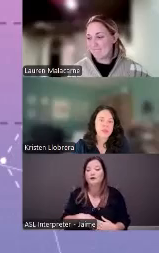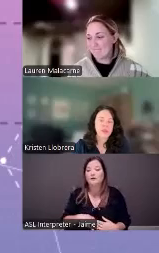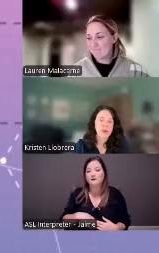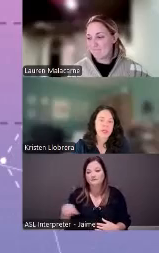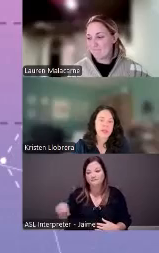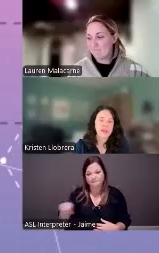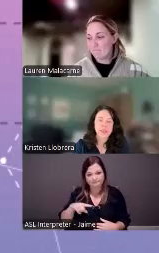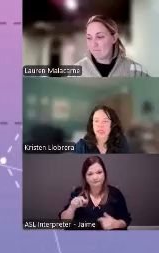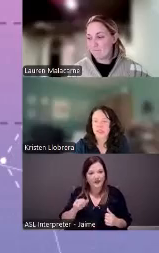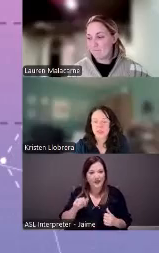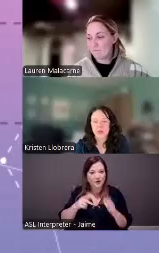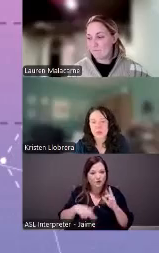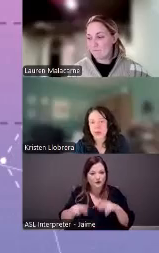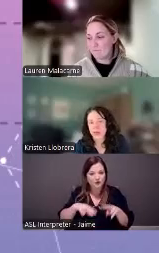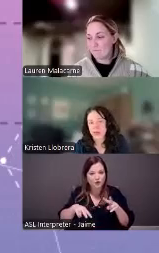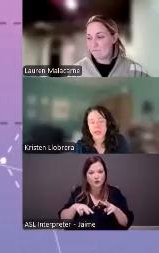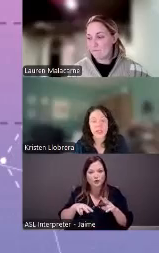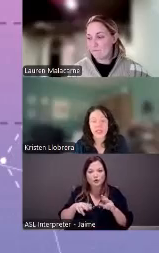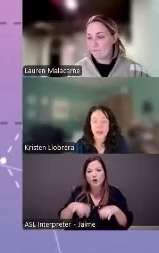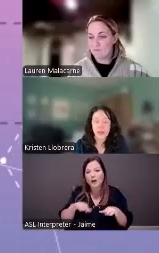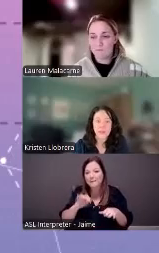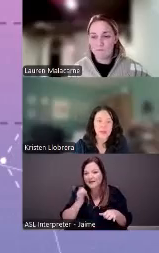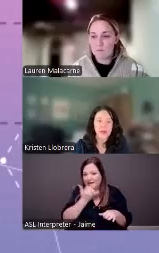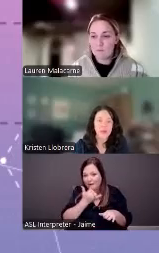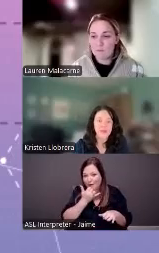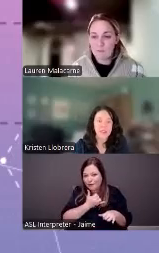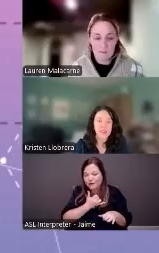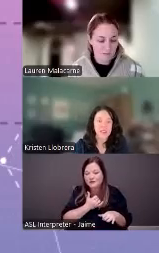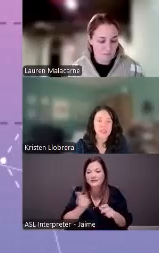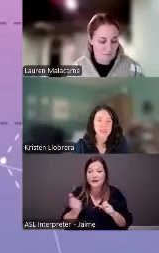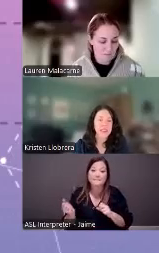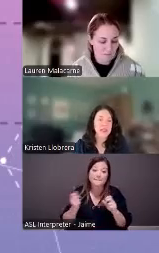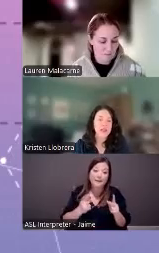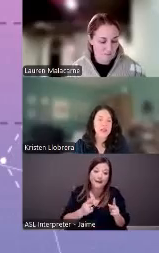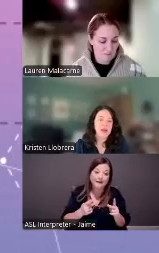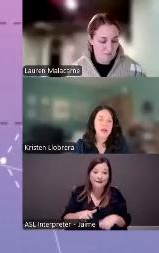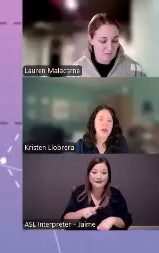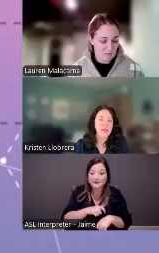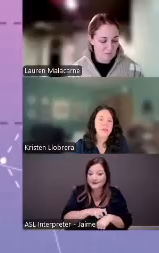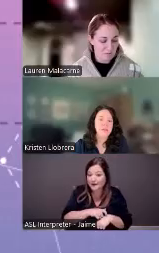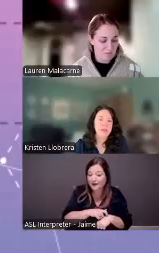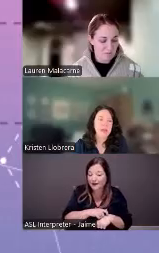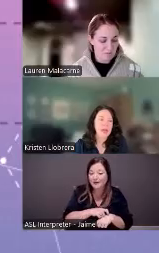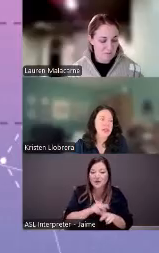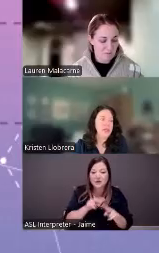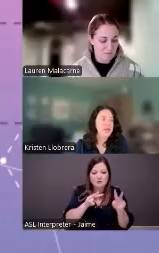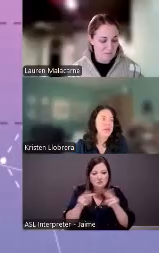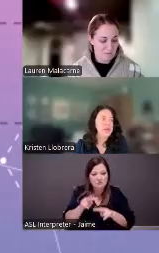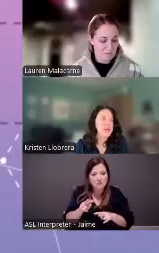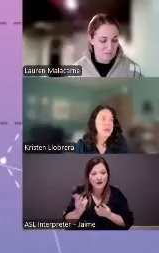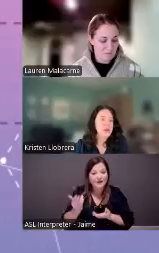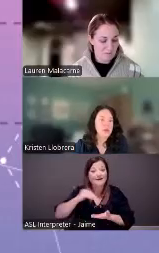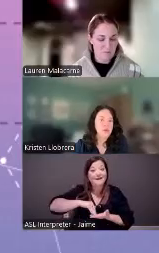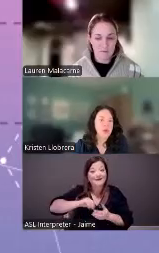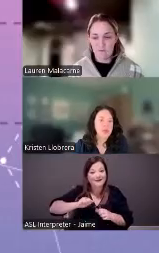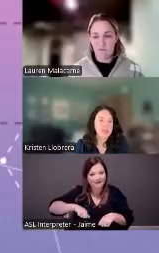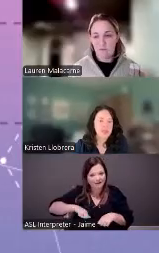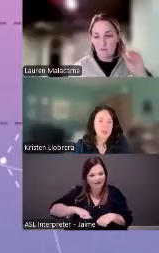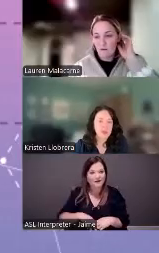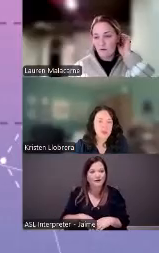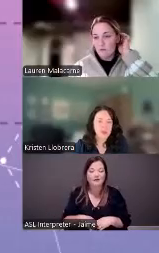review those common errors. They can also come back at any time and revisit these. And then